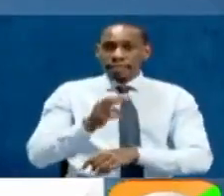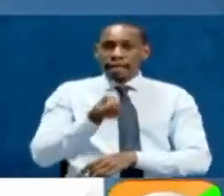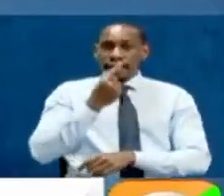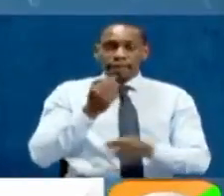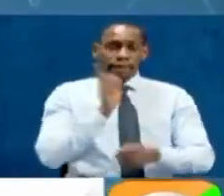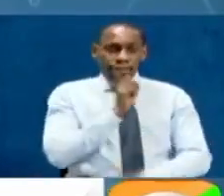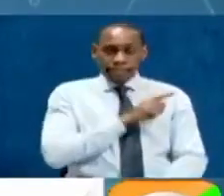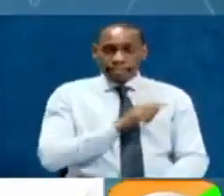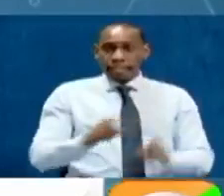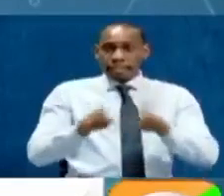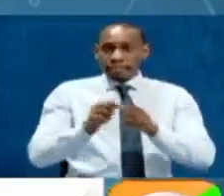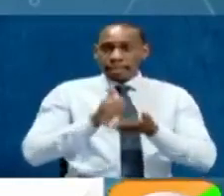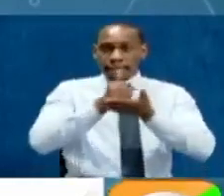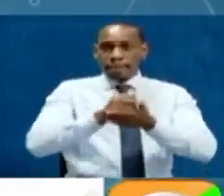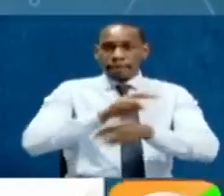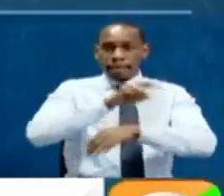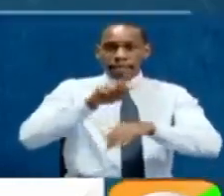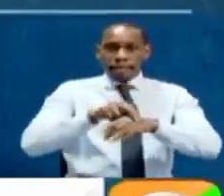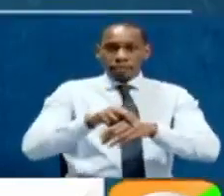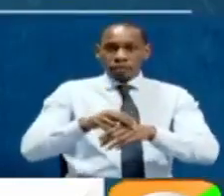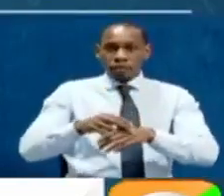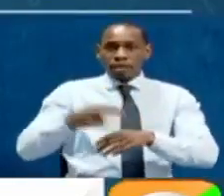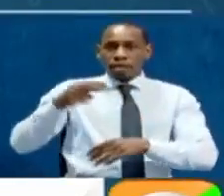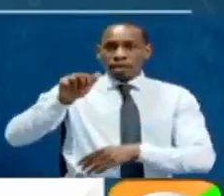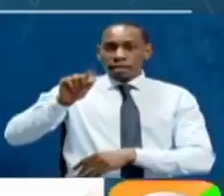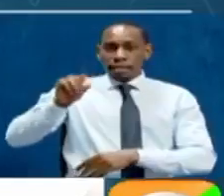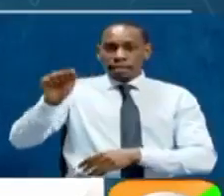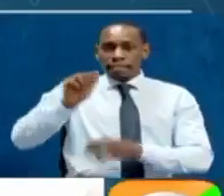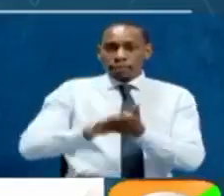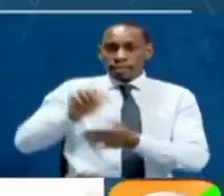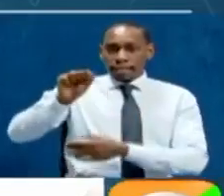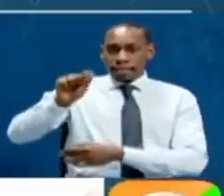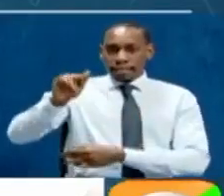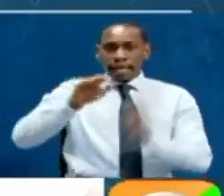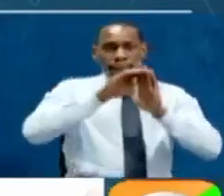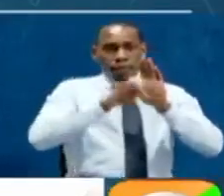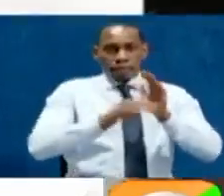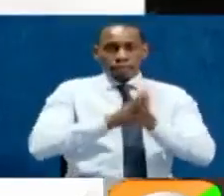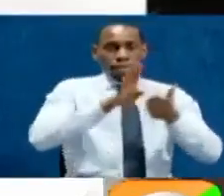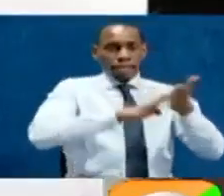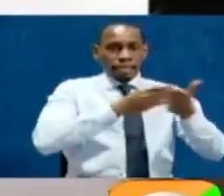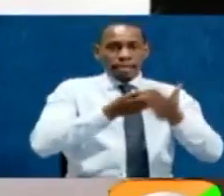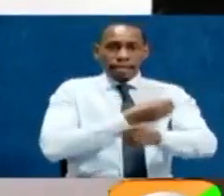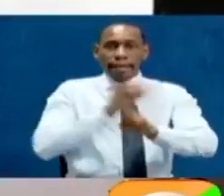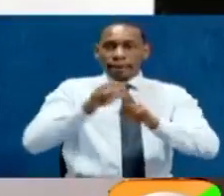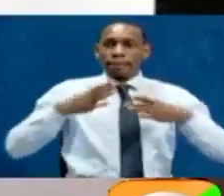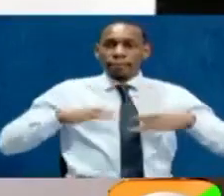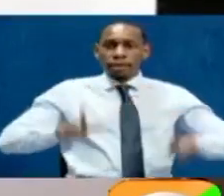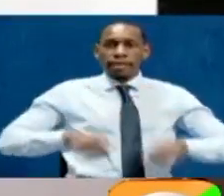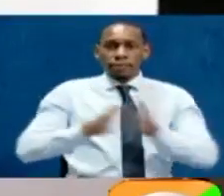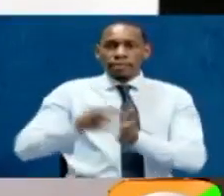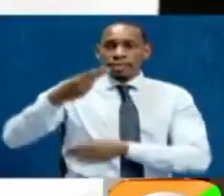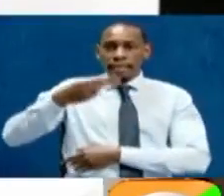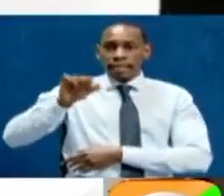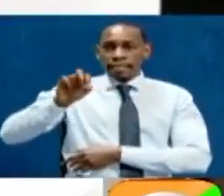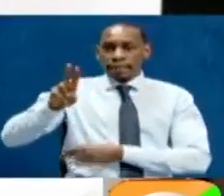out of medicine. The intervention of the National AIDS and STIs Control Program, NASCOP, and the Network for the Empowerment of People Living with HIV